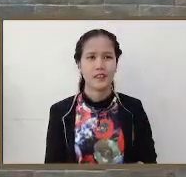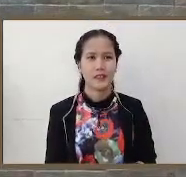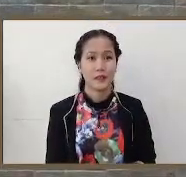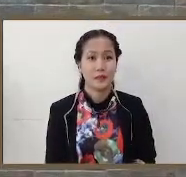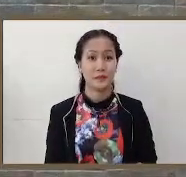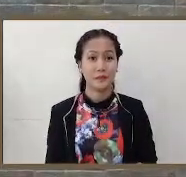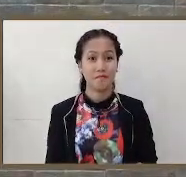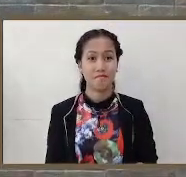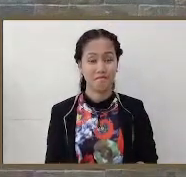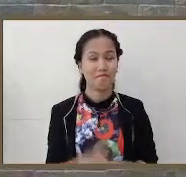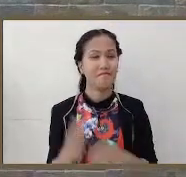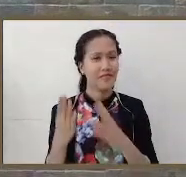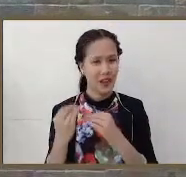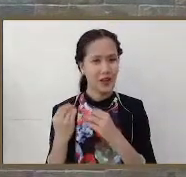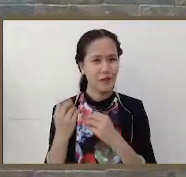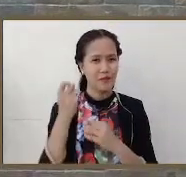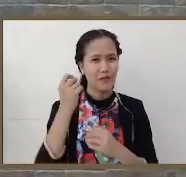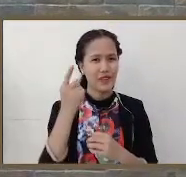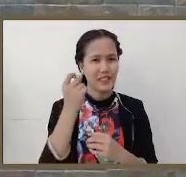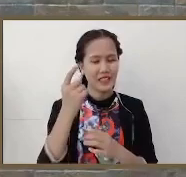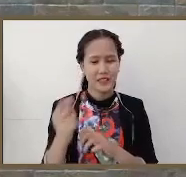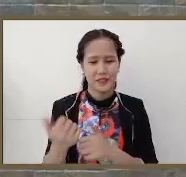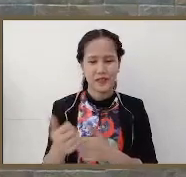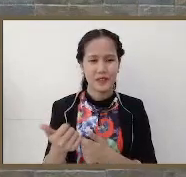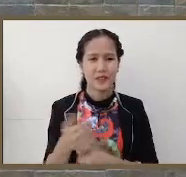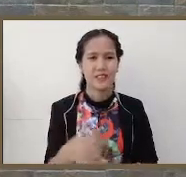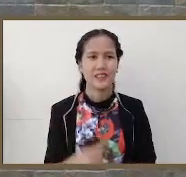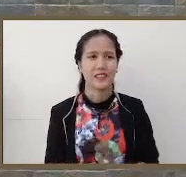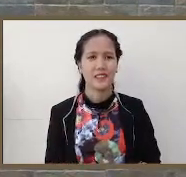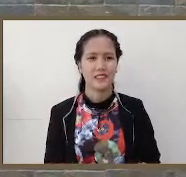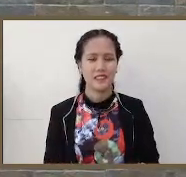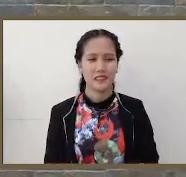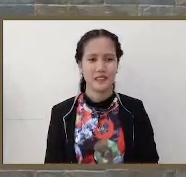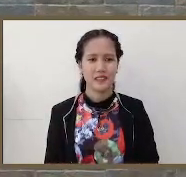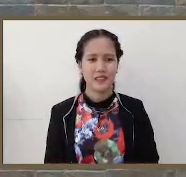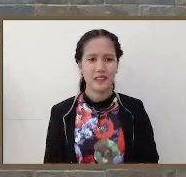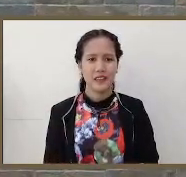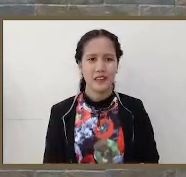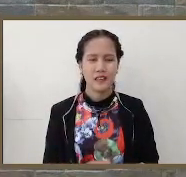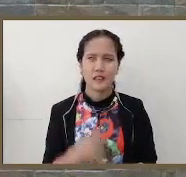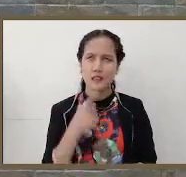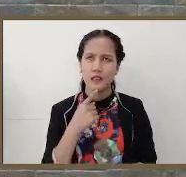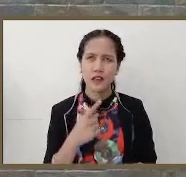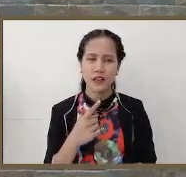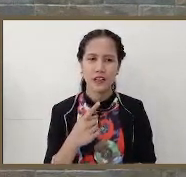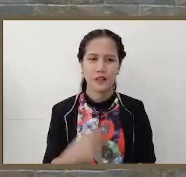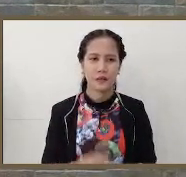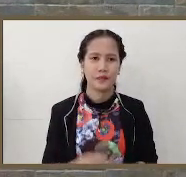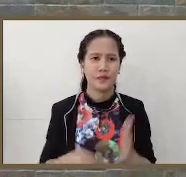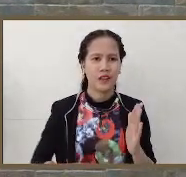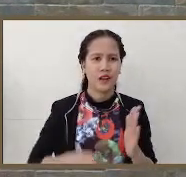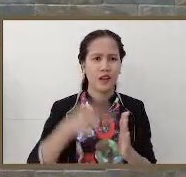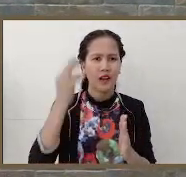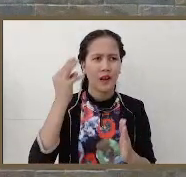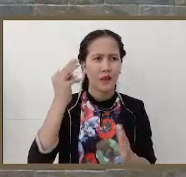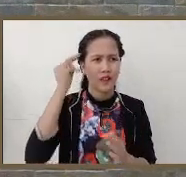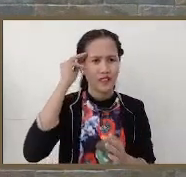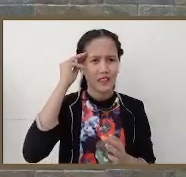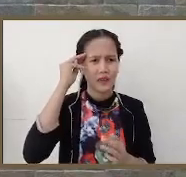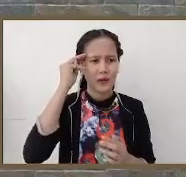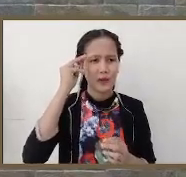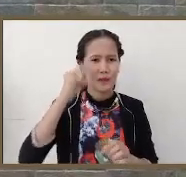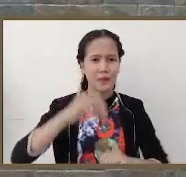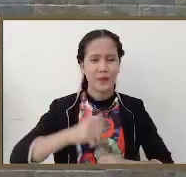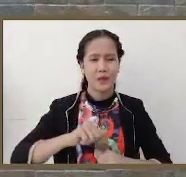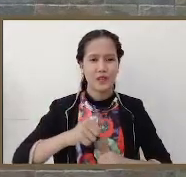Okay, I hope we're following. Amen. You see, high-minded, boasters. Marami po sinasabi po